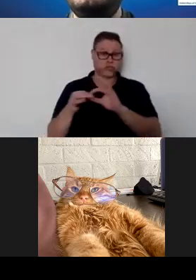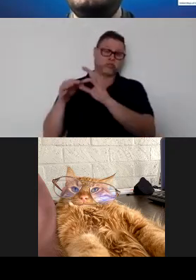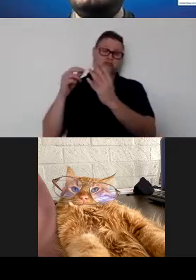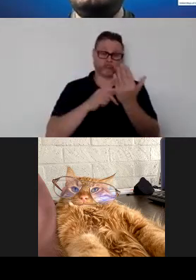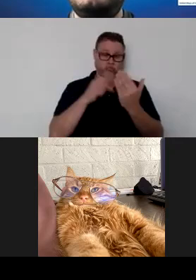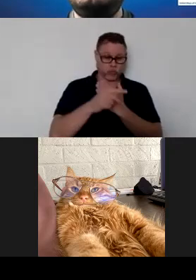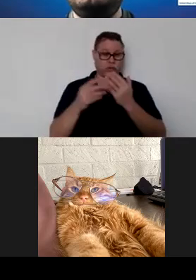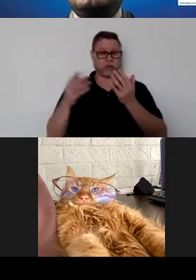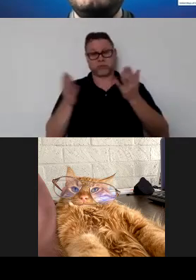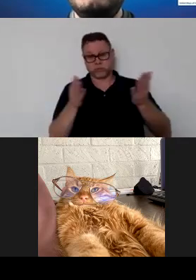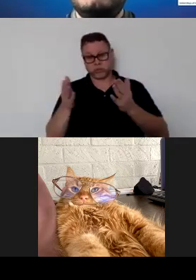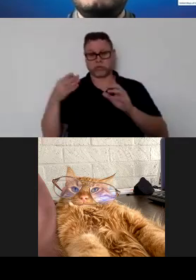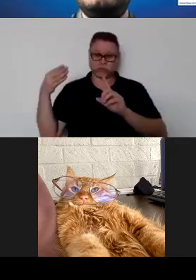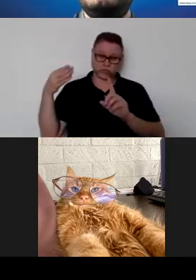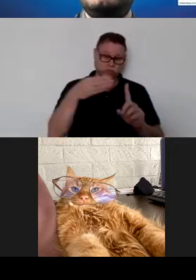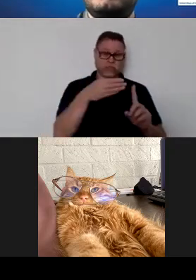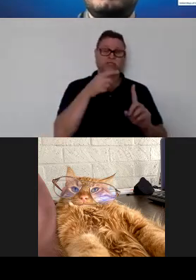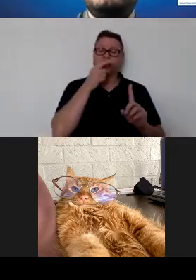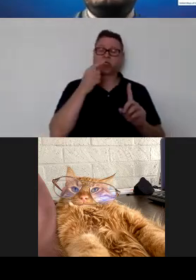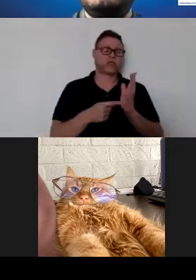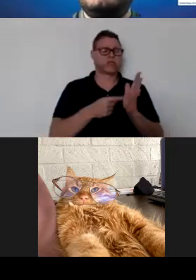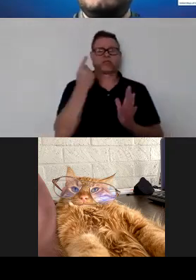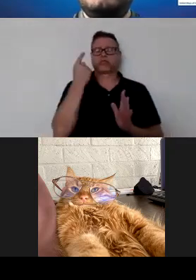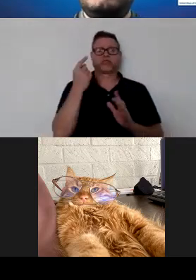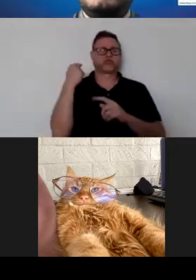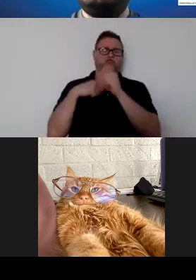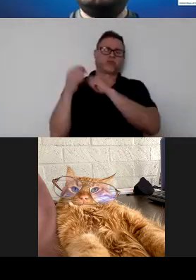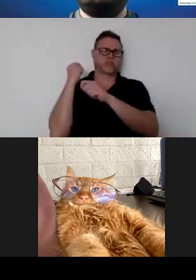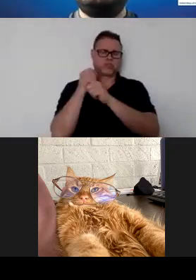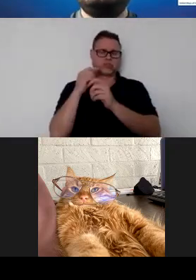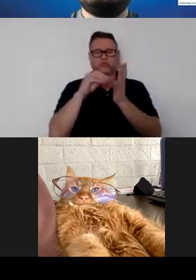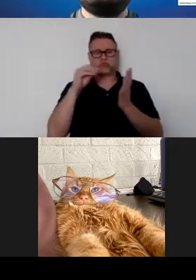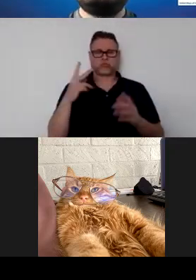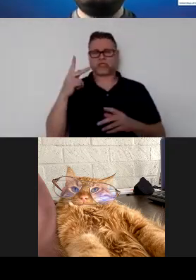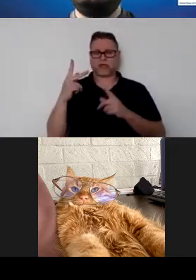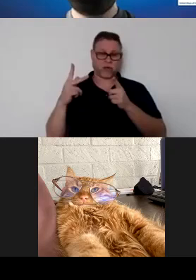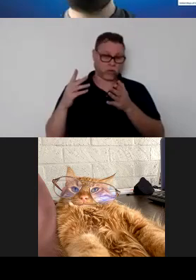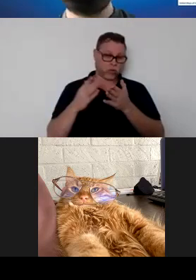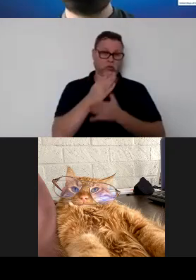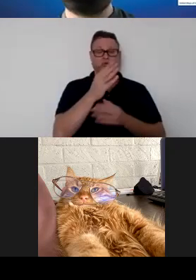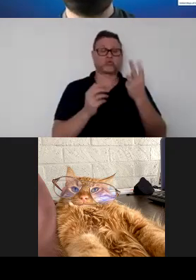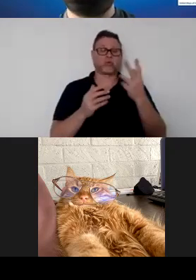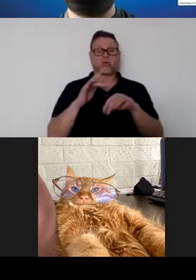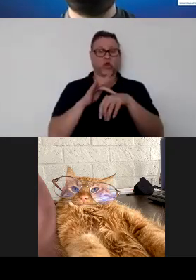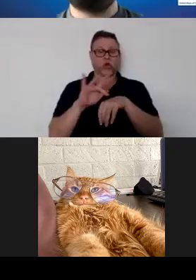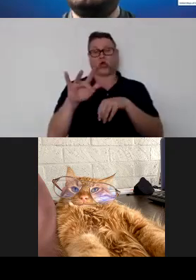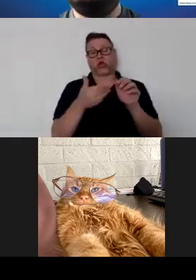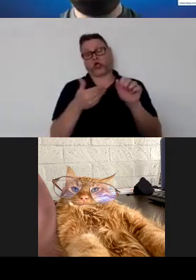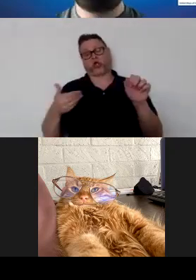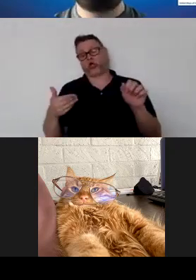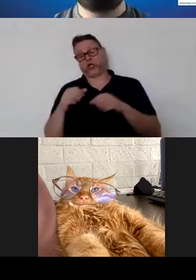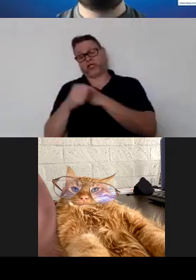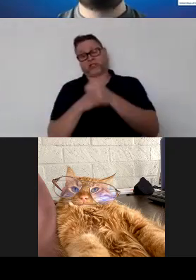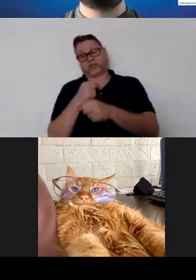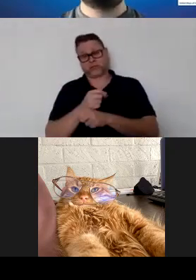and services directed to not just our traditional students in K through 12, but the earlier years, right? Which of course we all know is